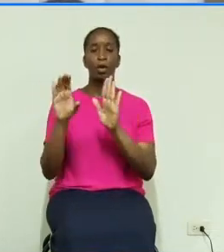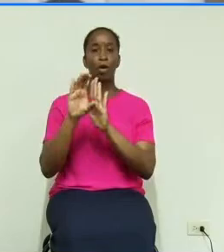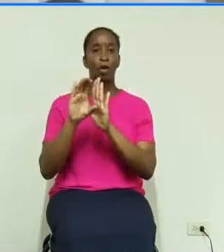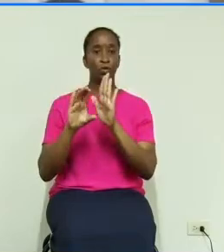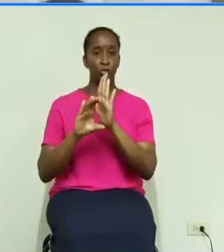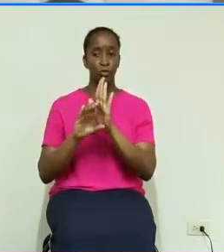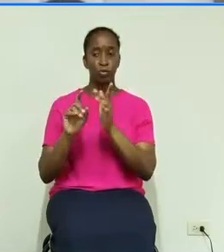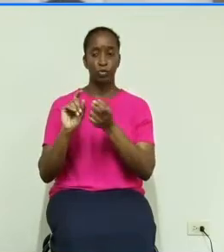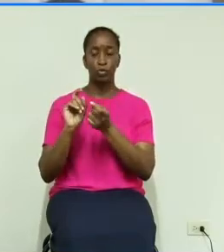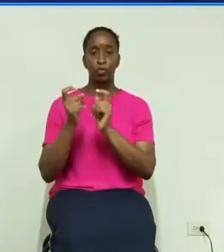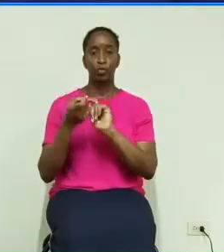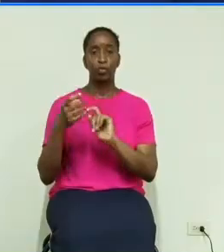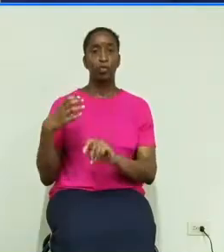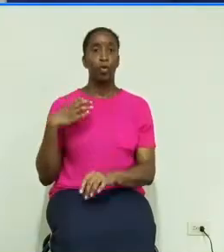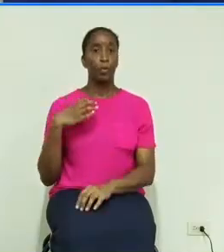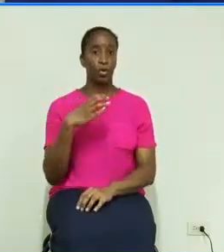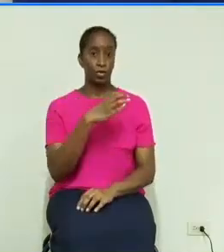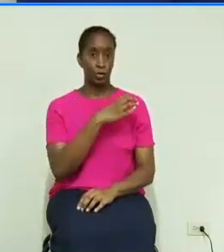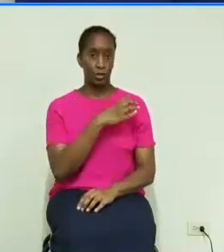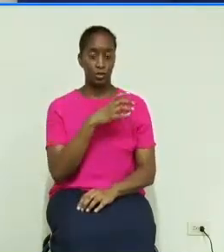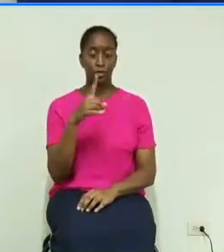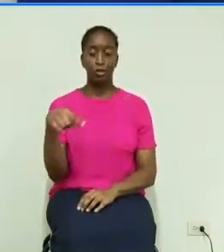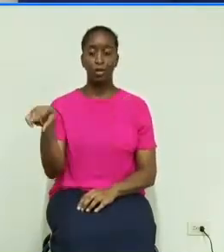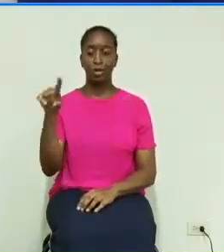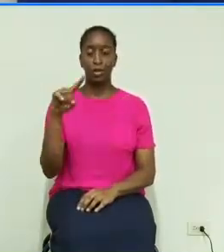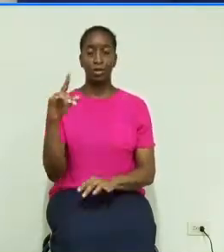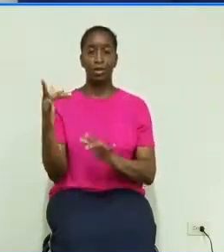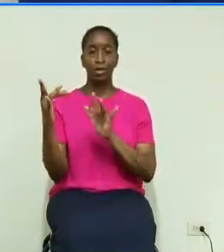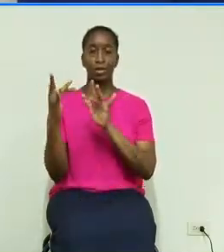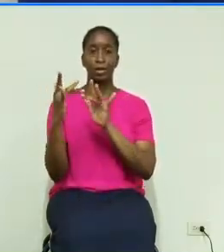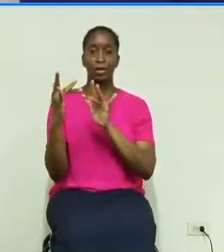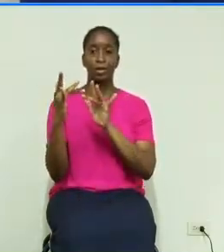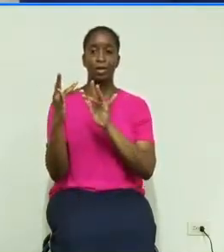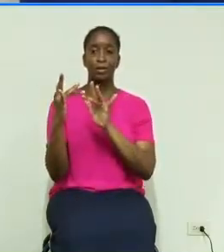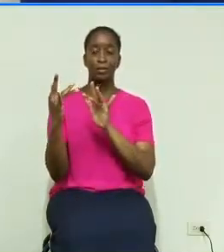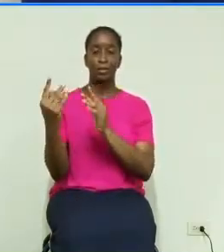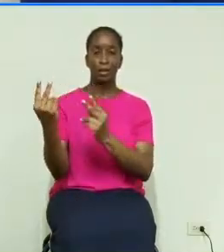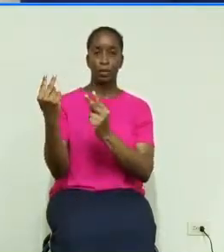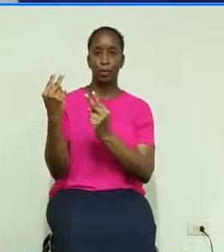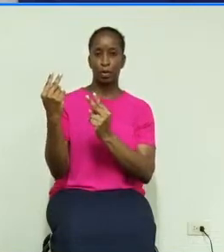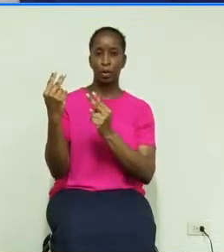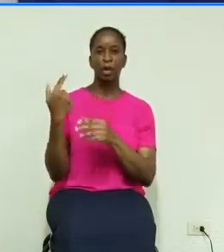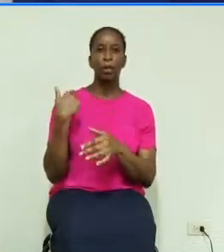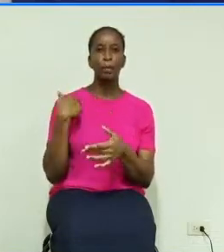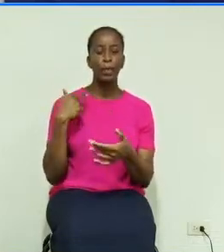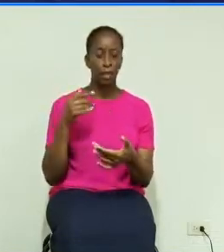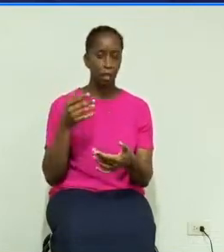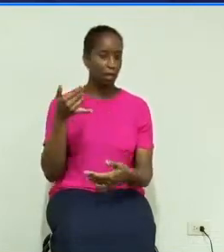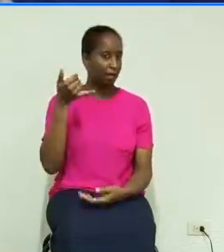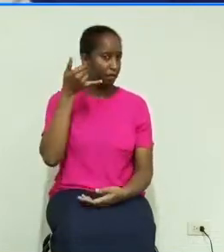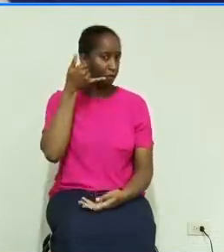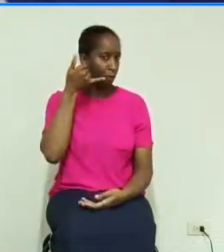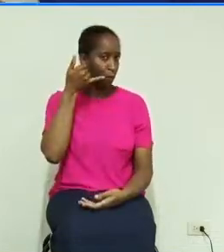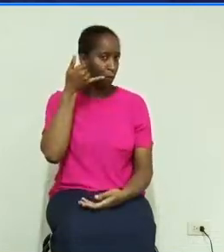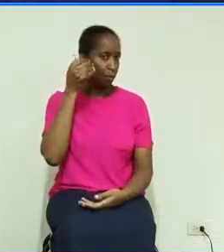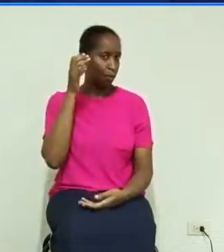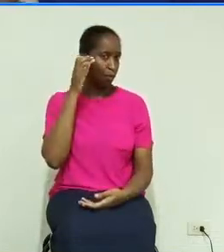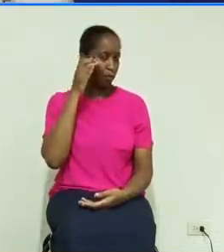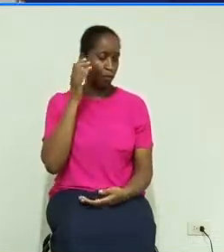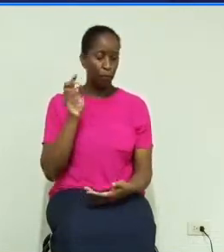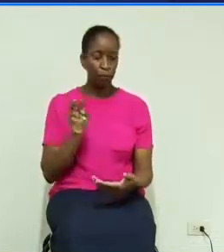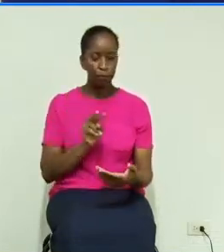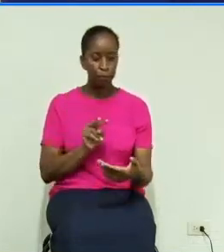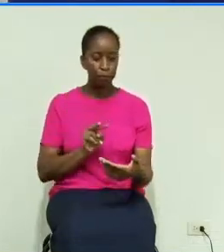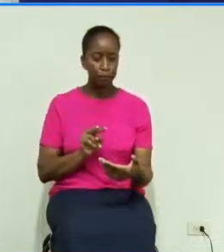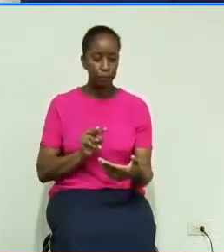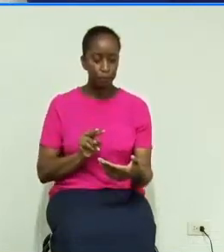are actually following us online. So when you see me on the phone, I'm taking comments from, our